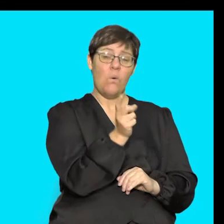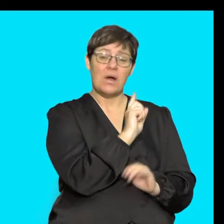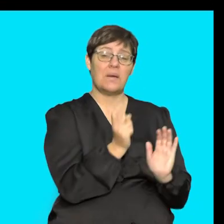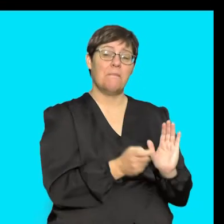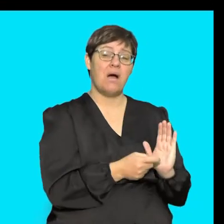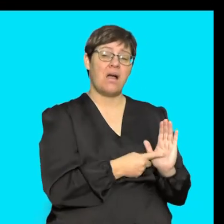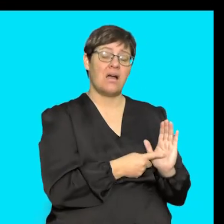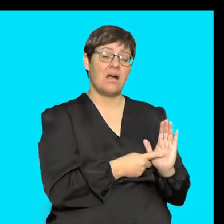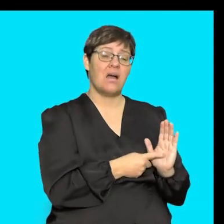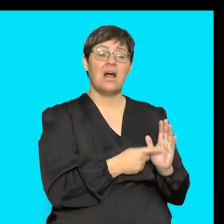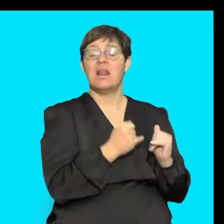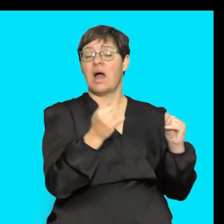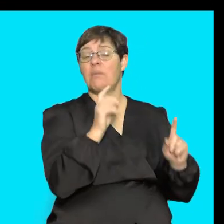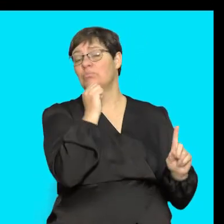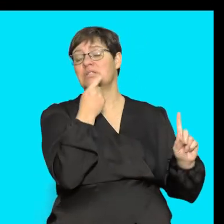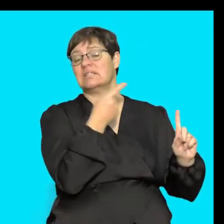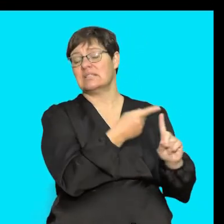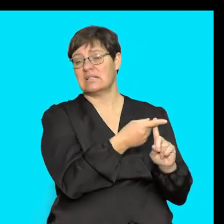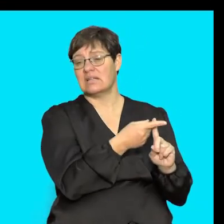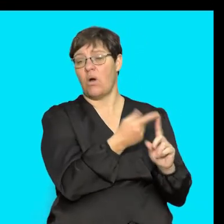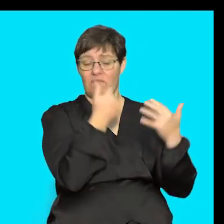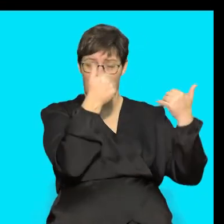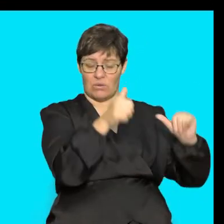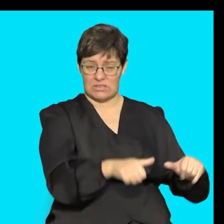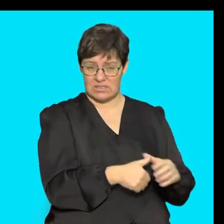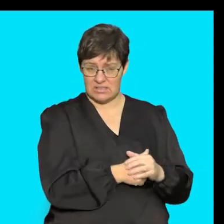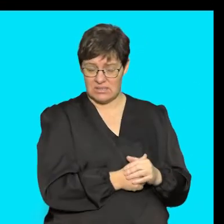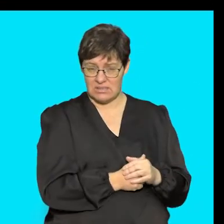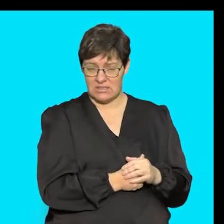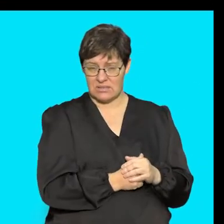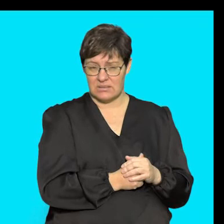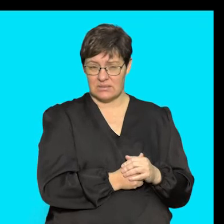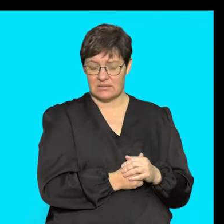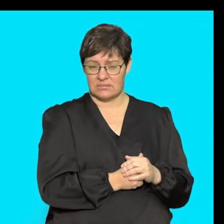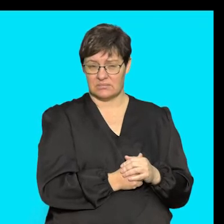what mark does the least square line predict about accounting?